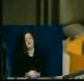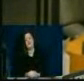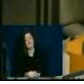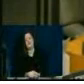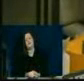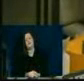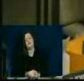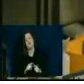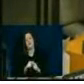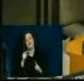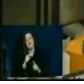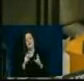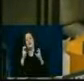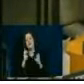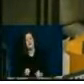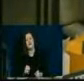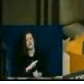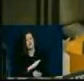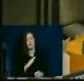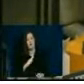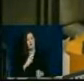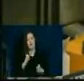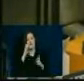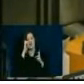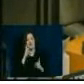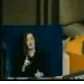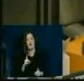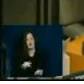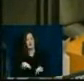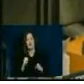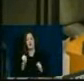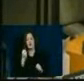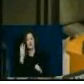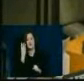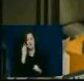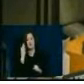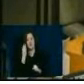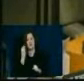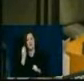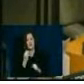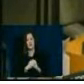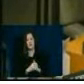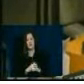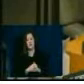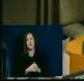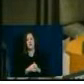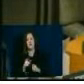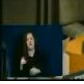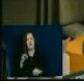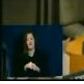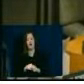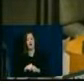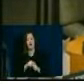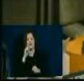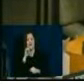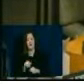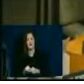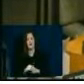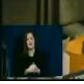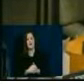those are issues that the Board of Education took in consideration, and they voted on it.